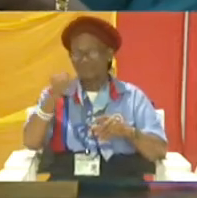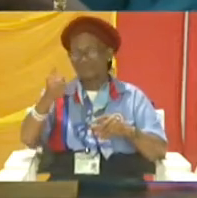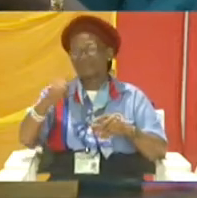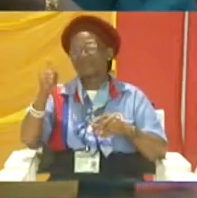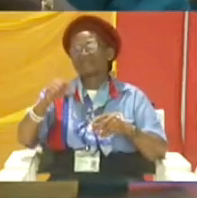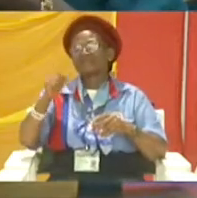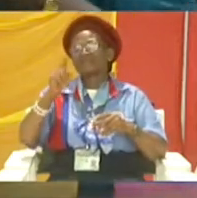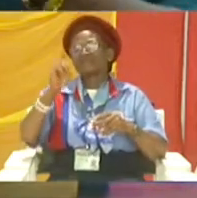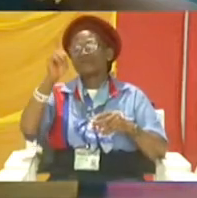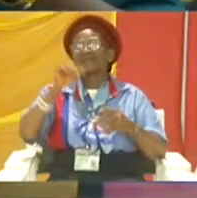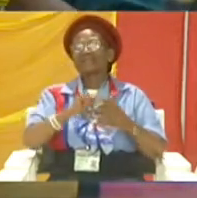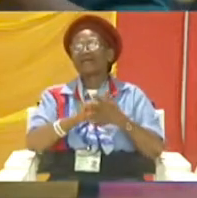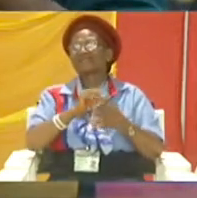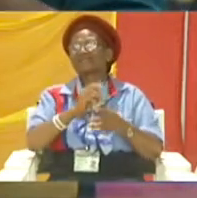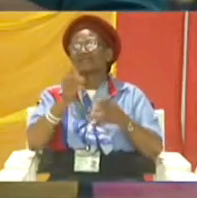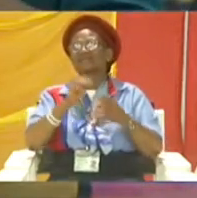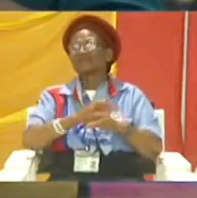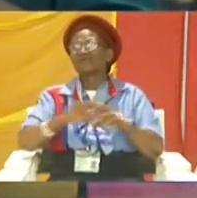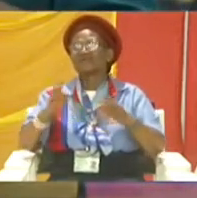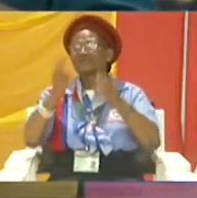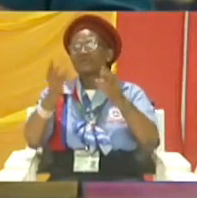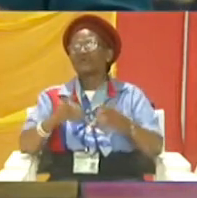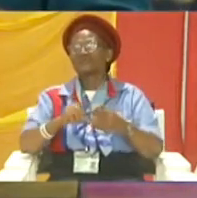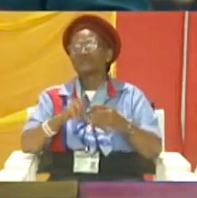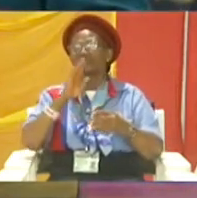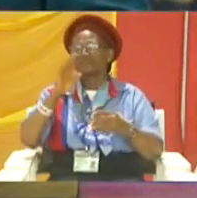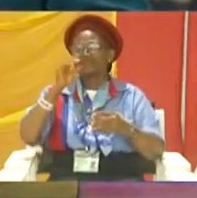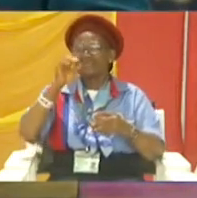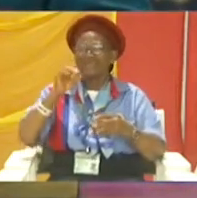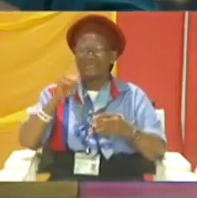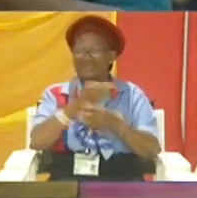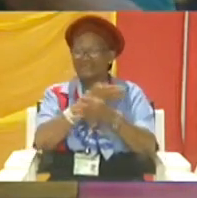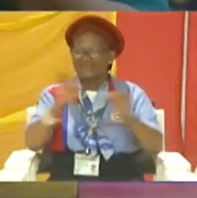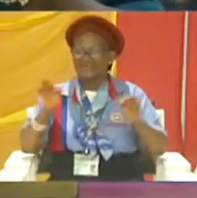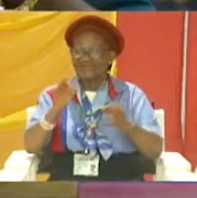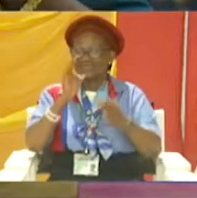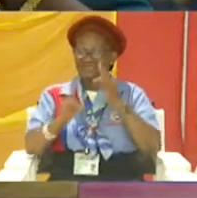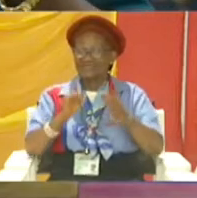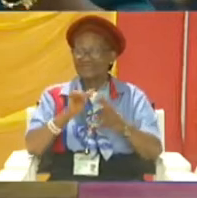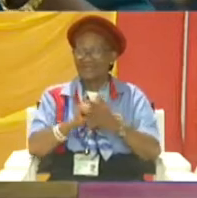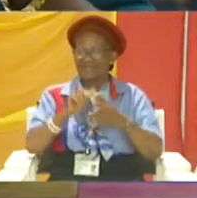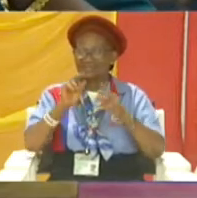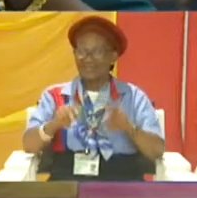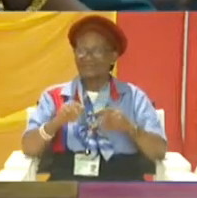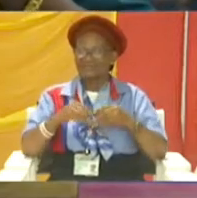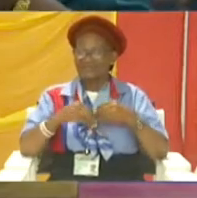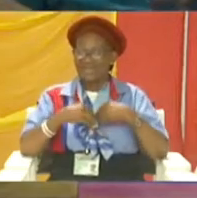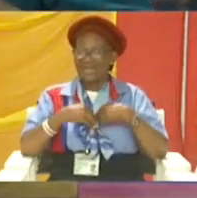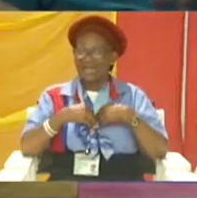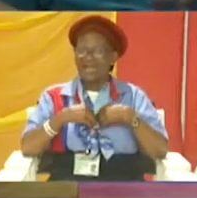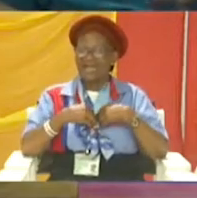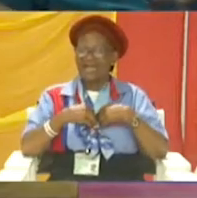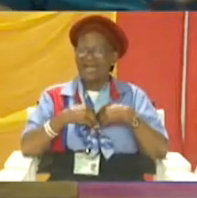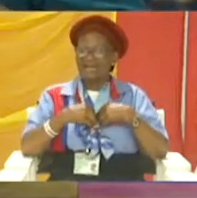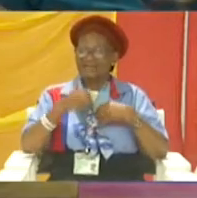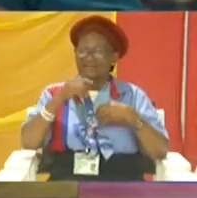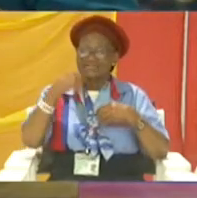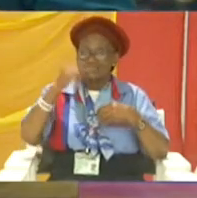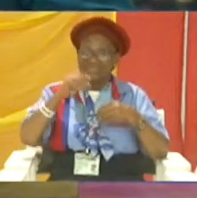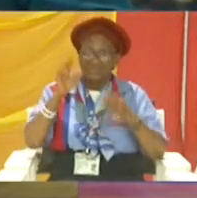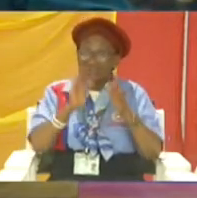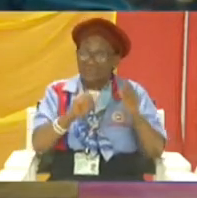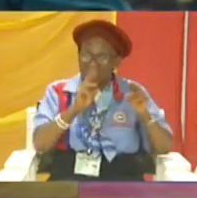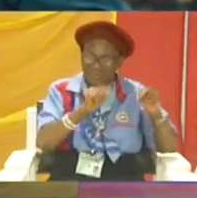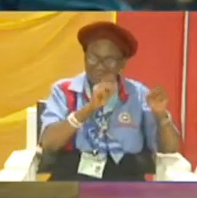the fellow has chosen that no, leave me